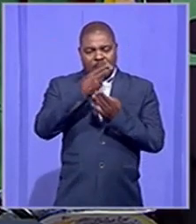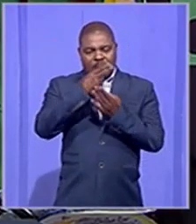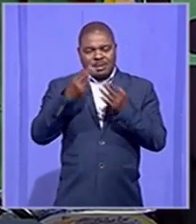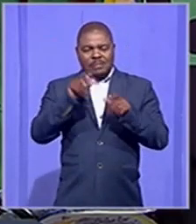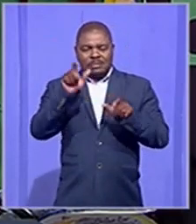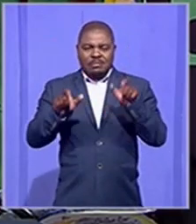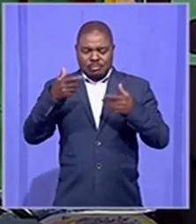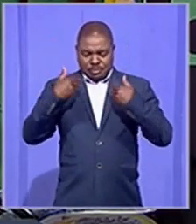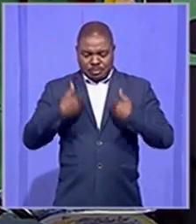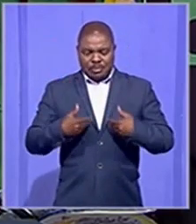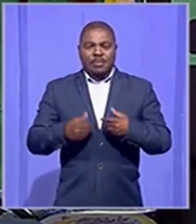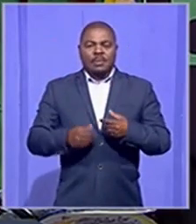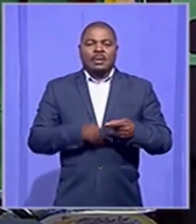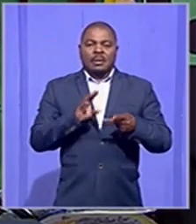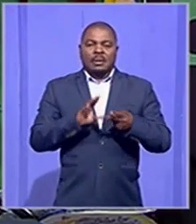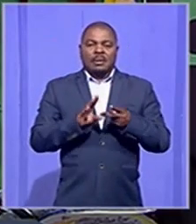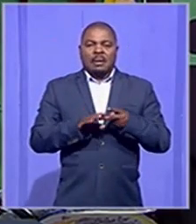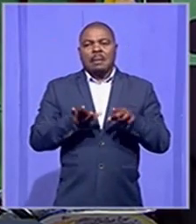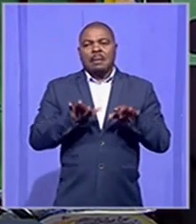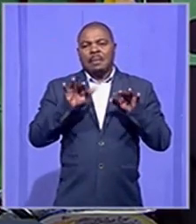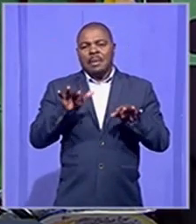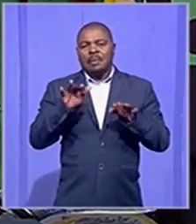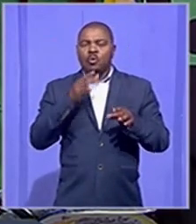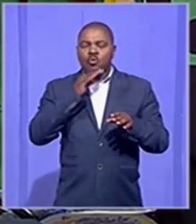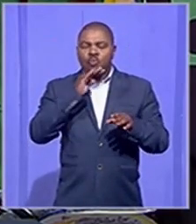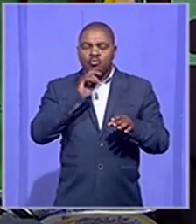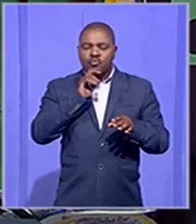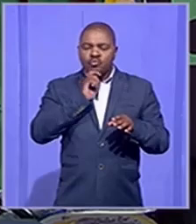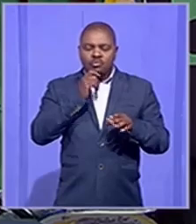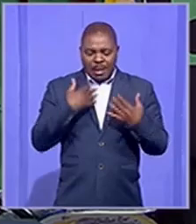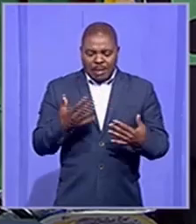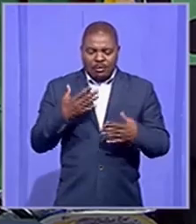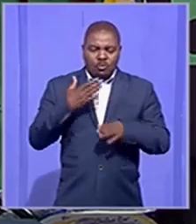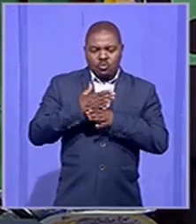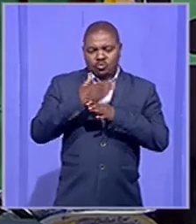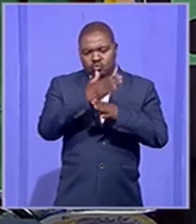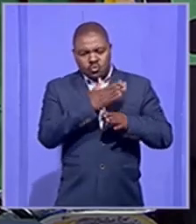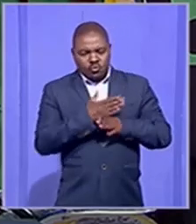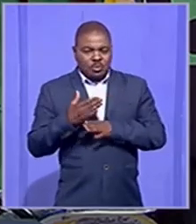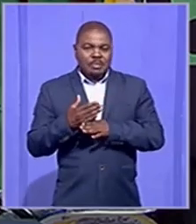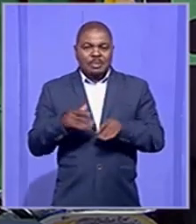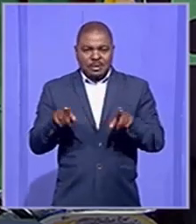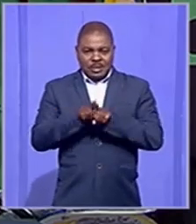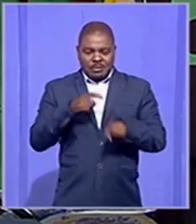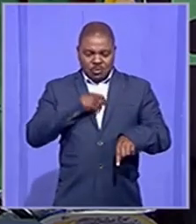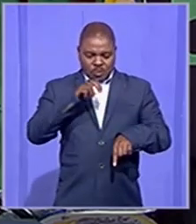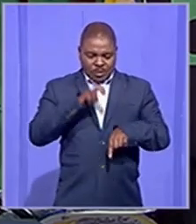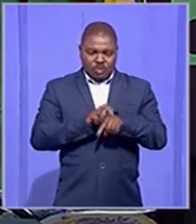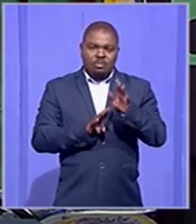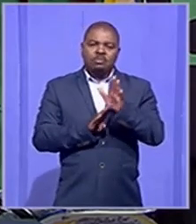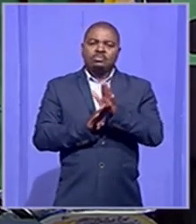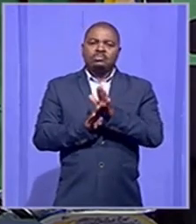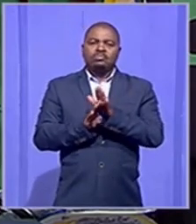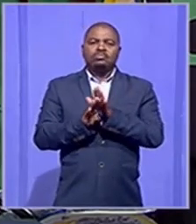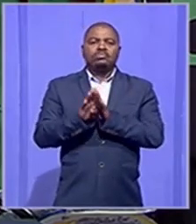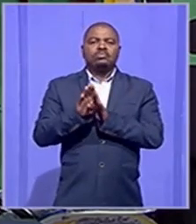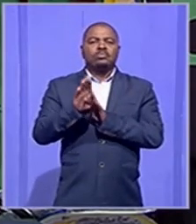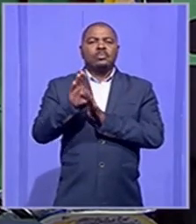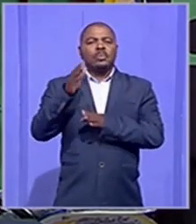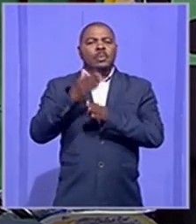badiri batho ba etsang ka matsogo ke gore le rona ke re tshwanetse gore re gole ya ka bataki ya